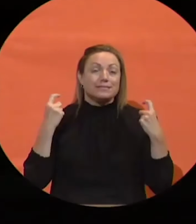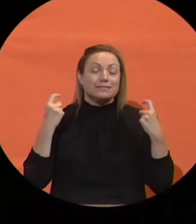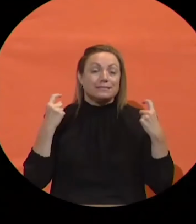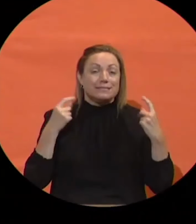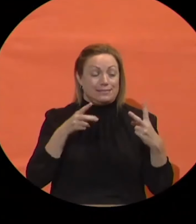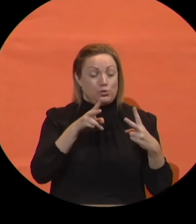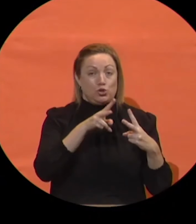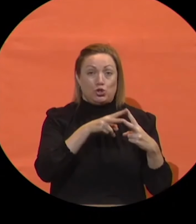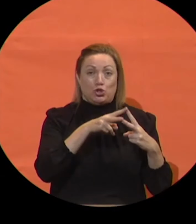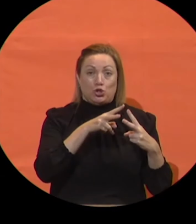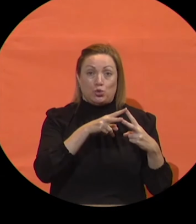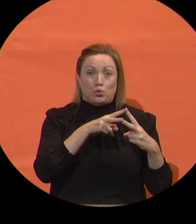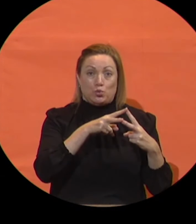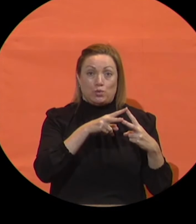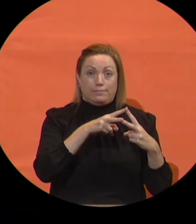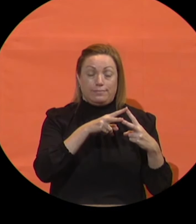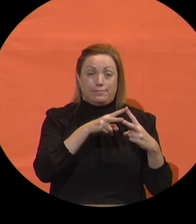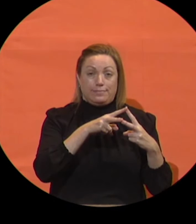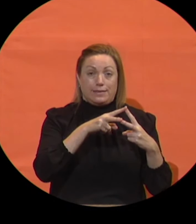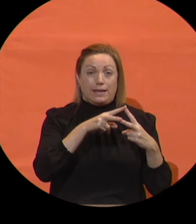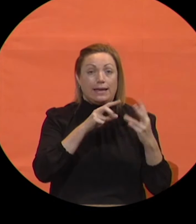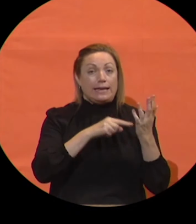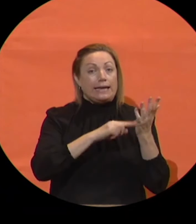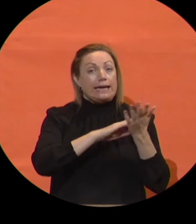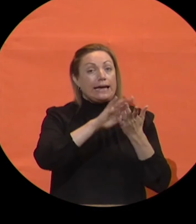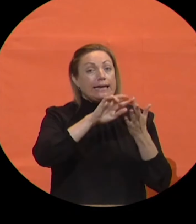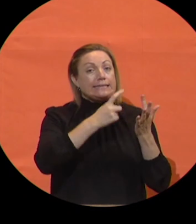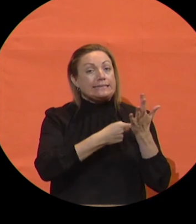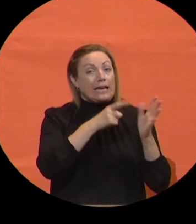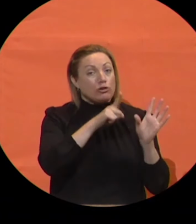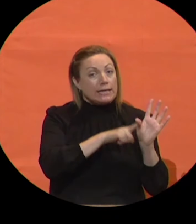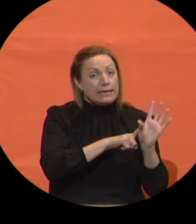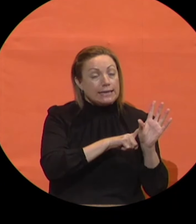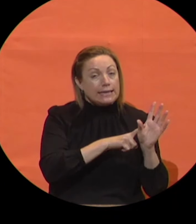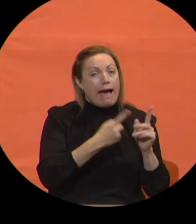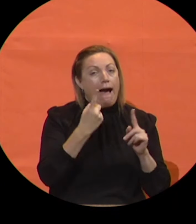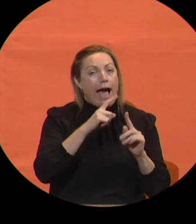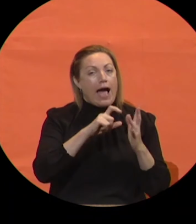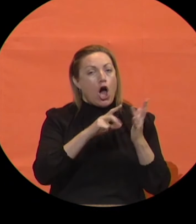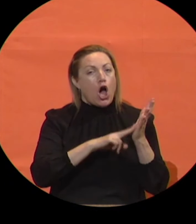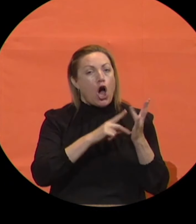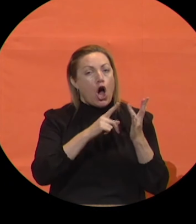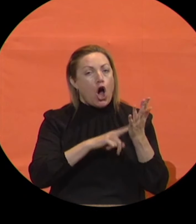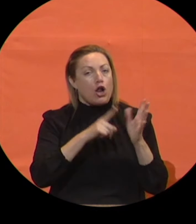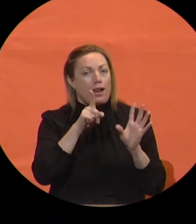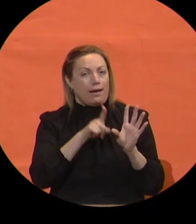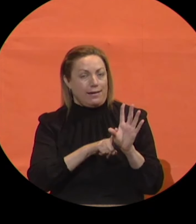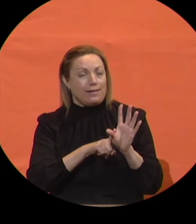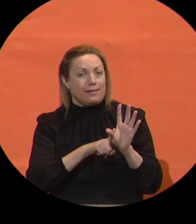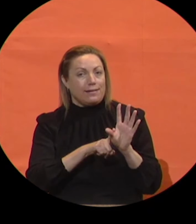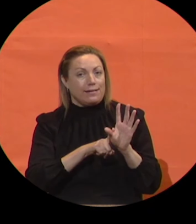Fathers John Joseph Terry and Philip Connolly arrived from Cork on the Janus.